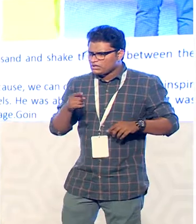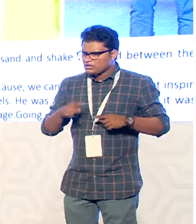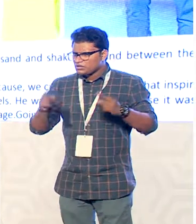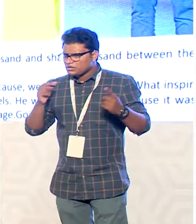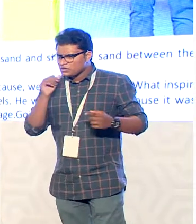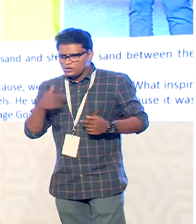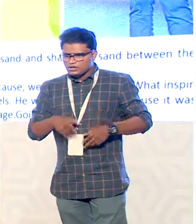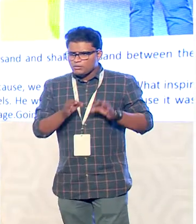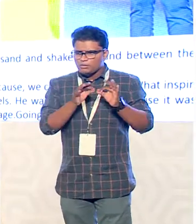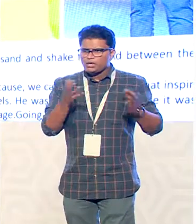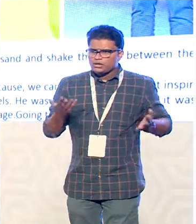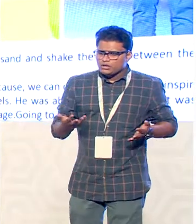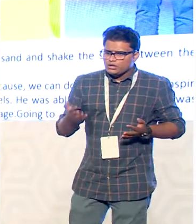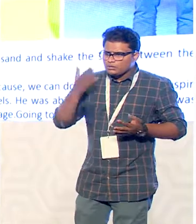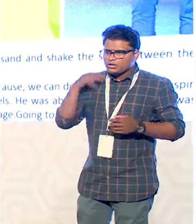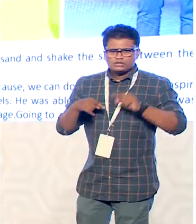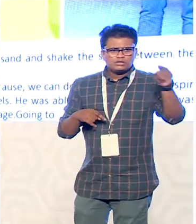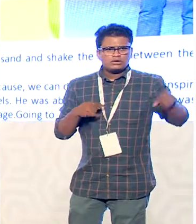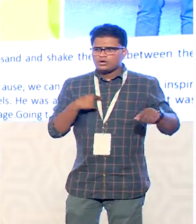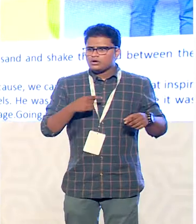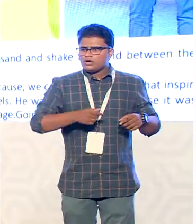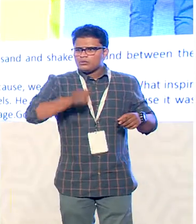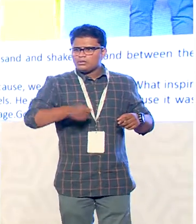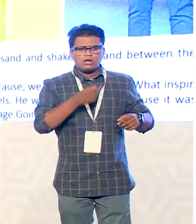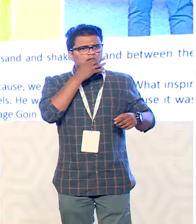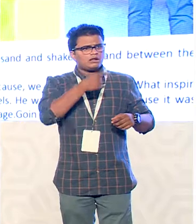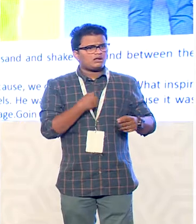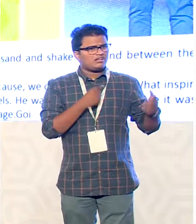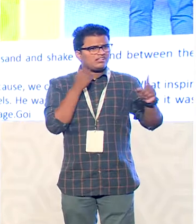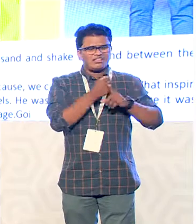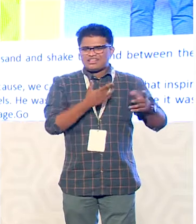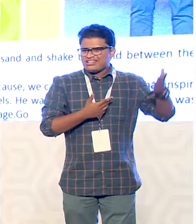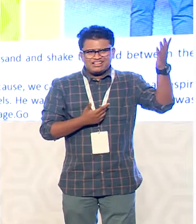lawyer in Bombay? Because when he goes in front of the judge, he's tongue-tied. He can't speak.